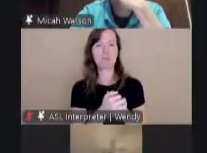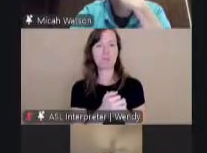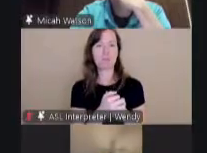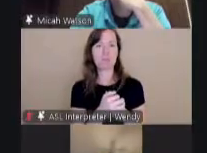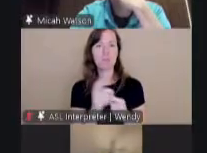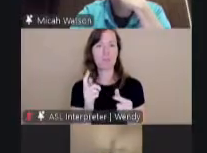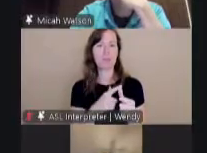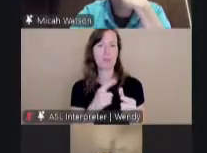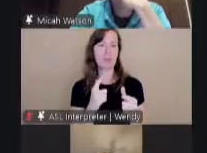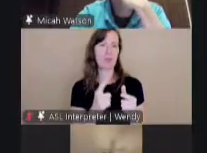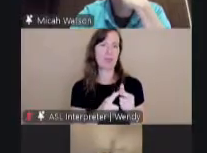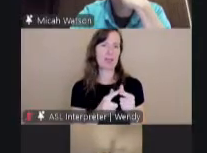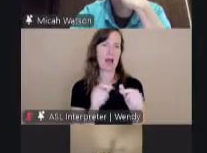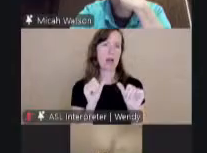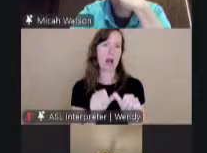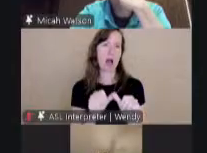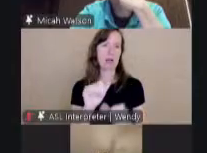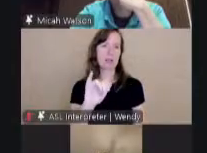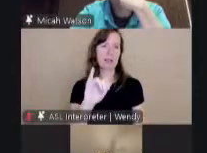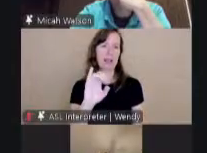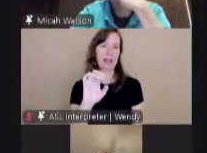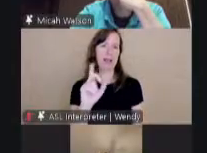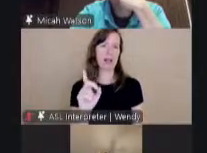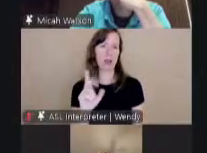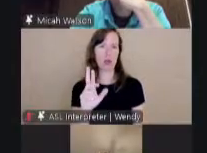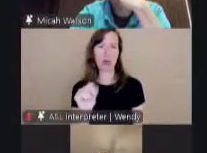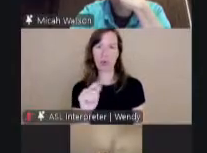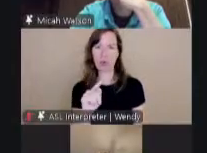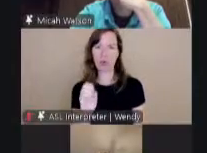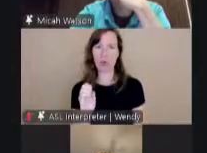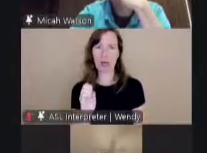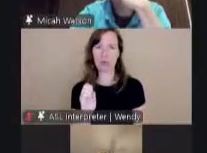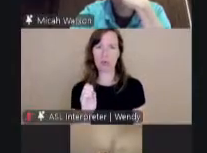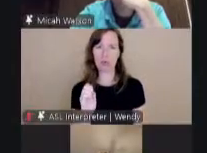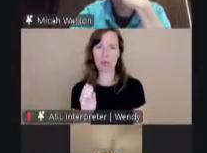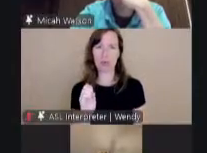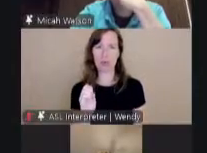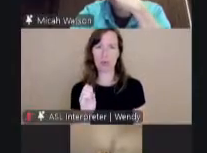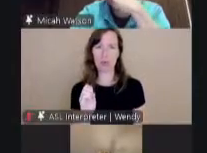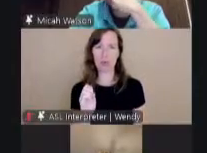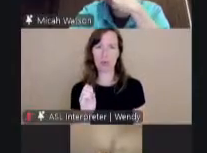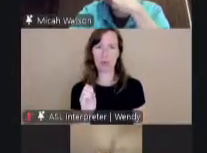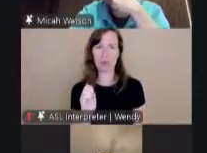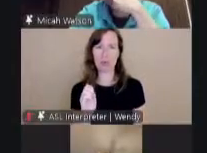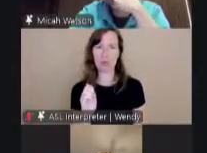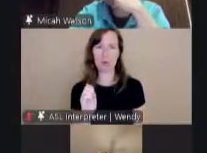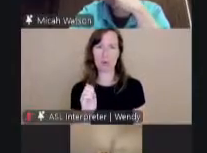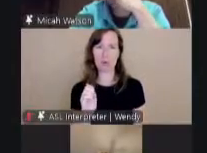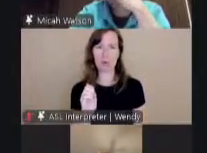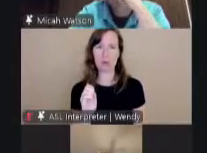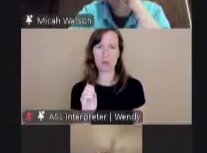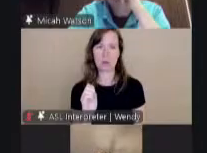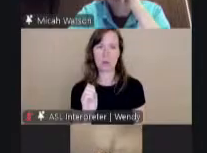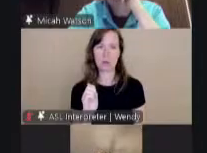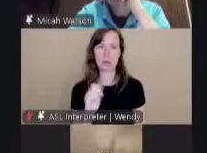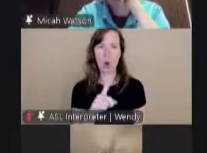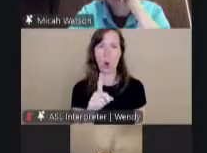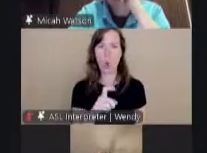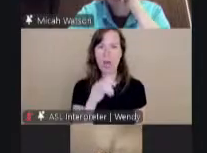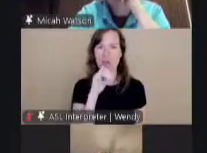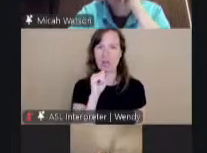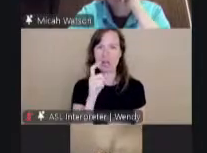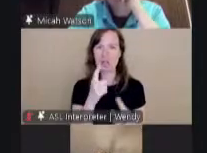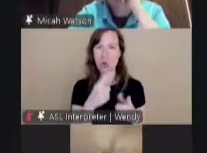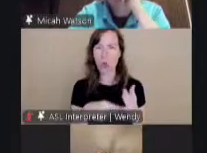than the constant yield rate. So the question is, what's the gap?